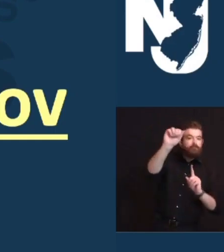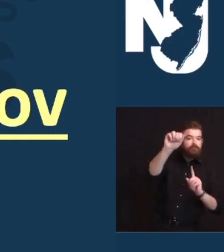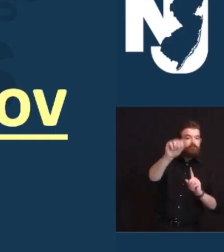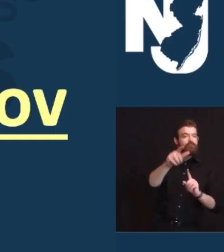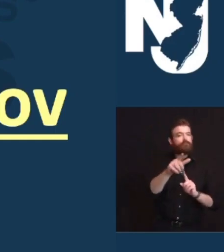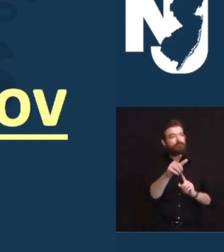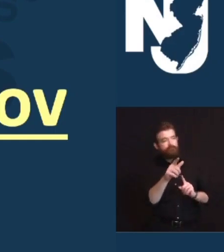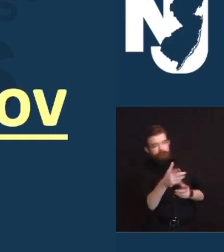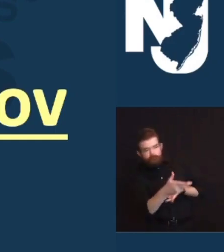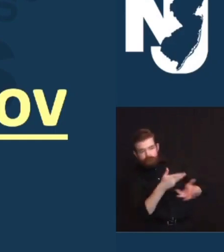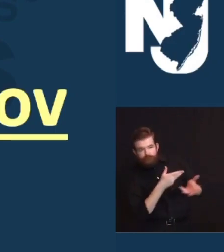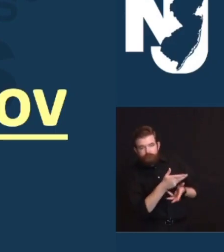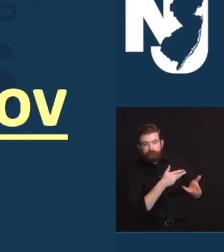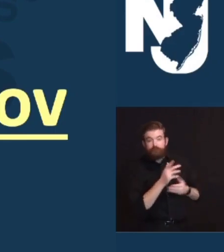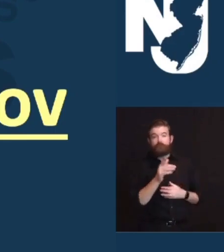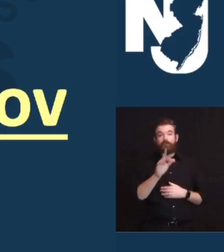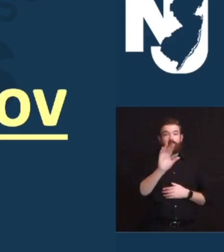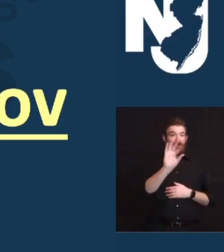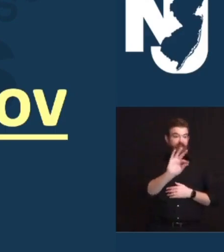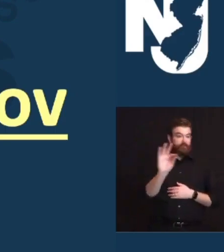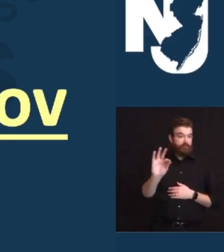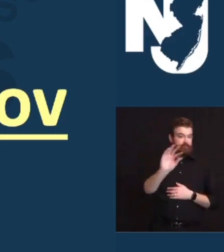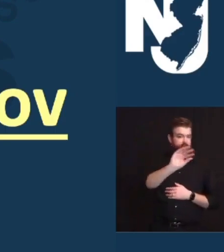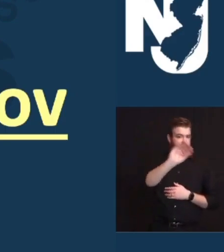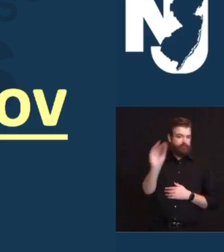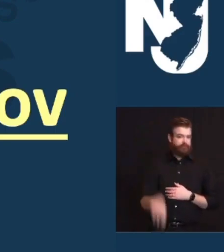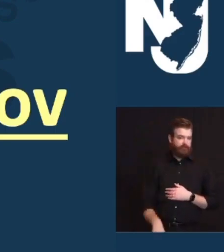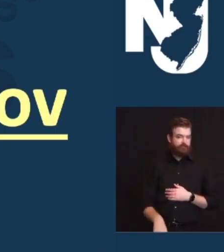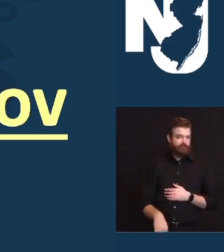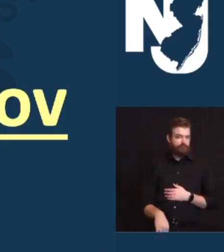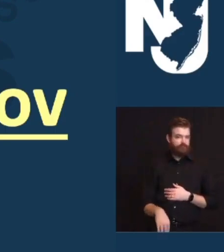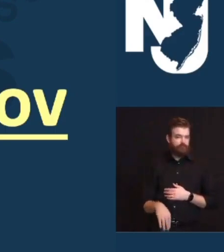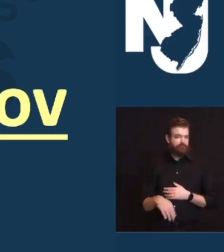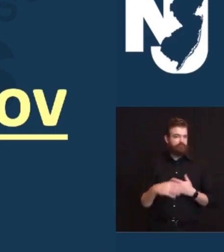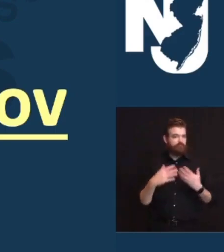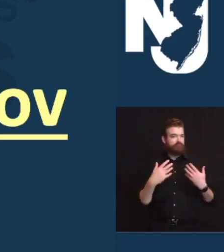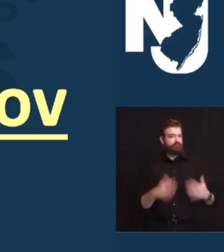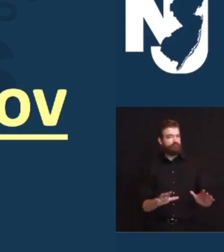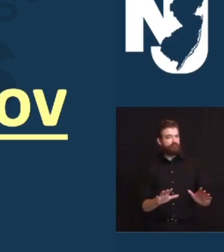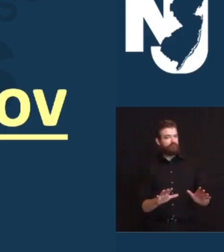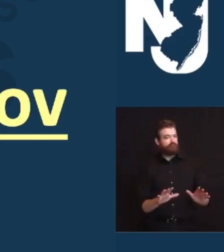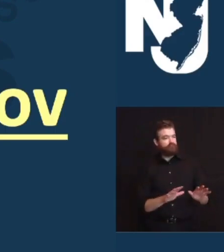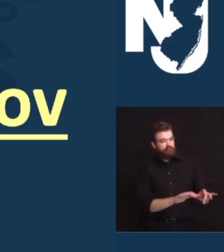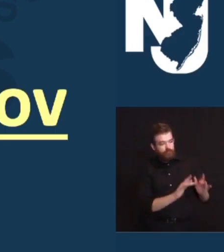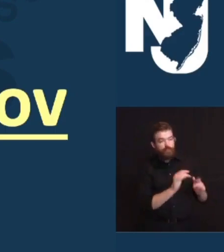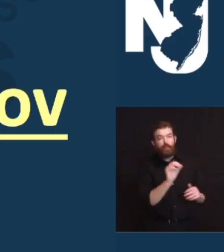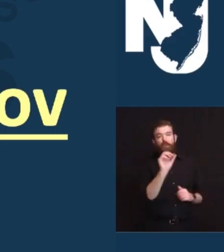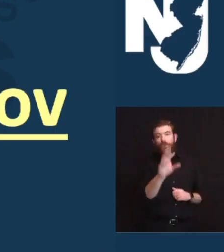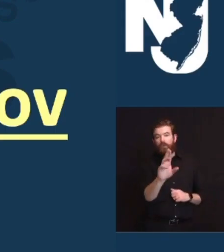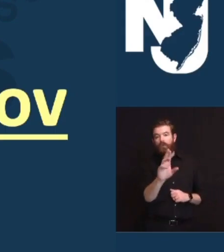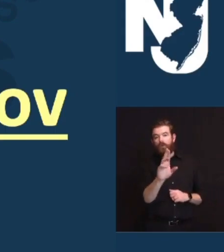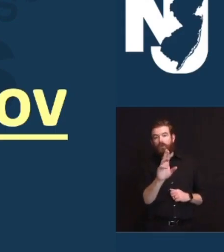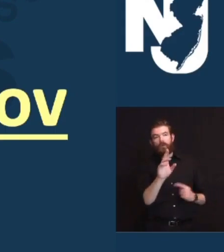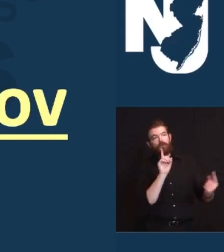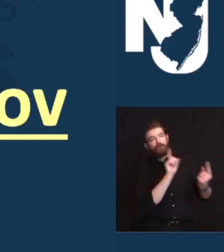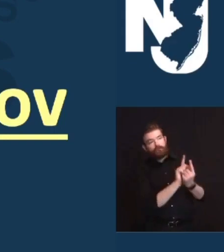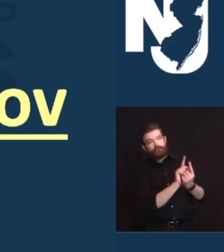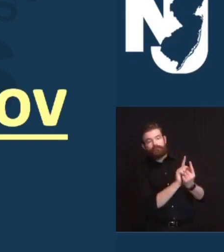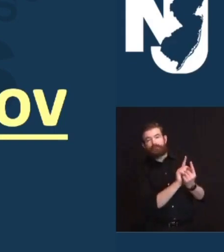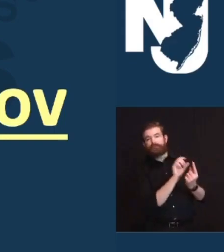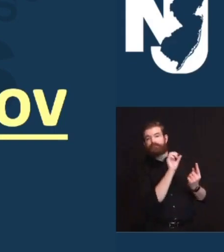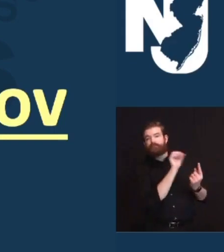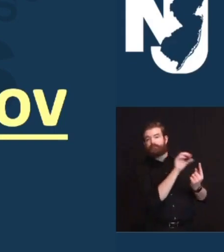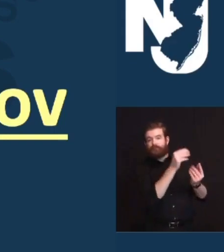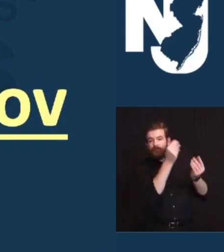Jerseyans overall, either self-reporting or those working with enumerators, have been counted. But we cannot leave literally any